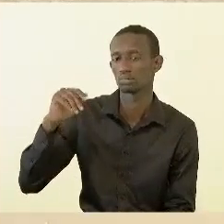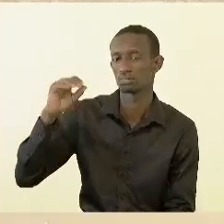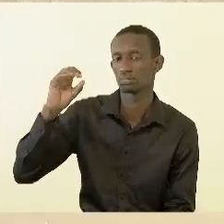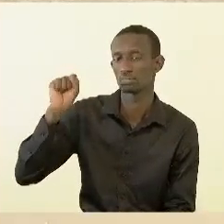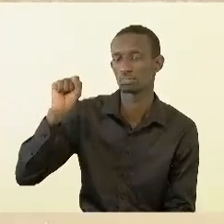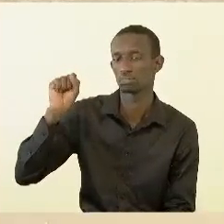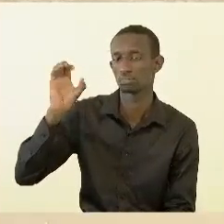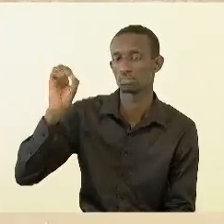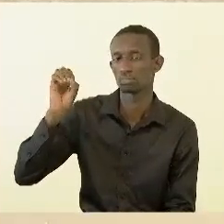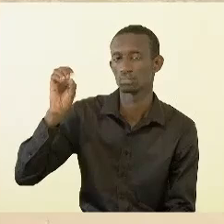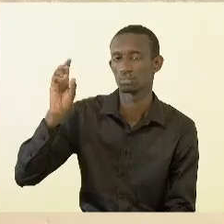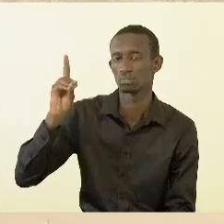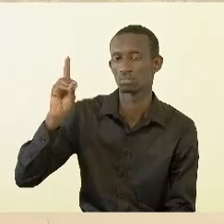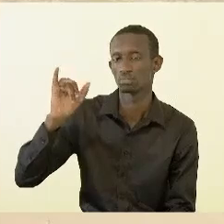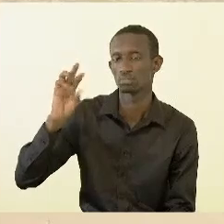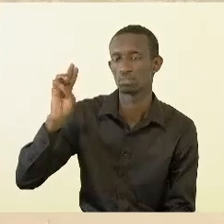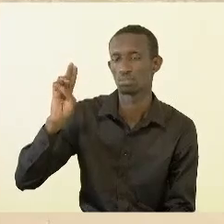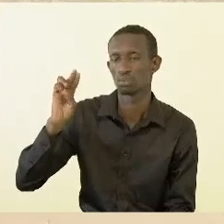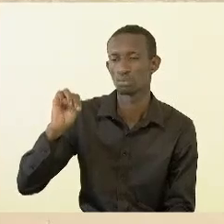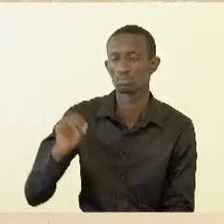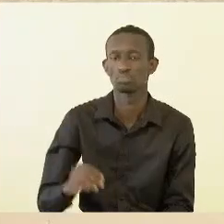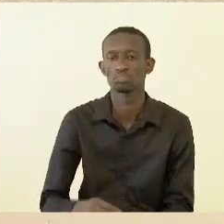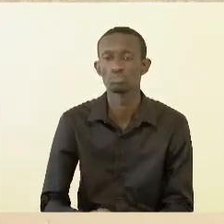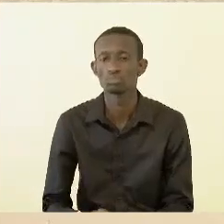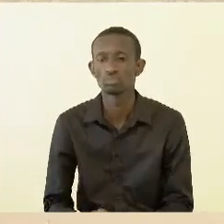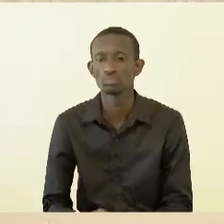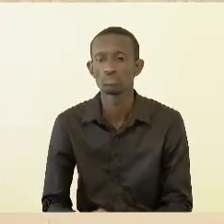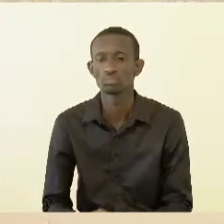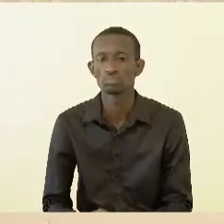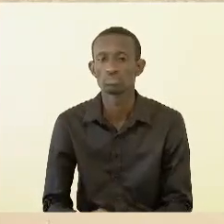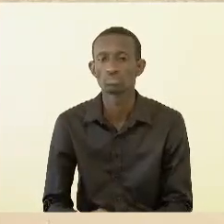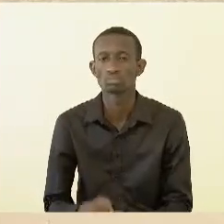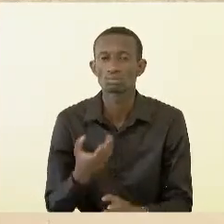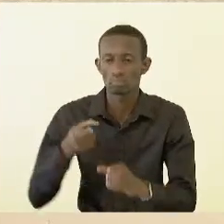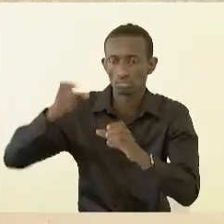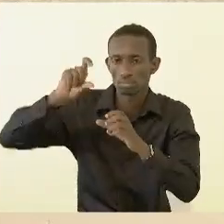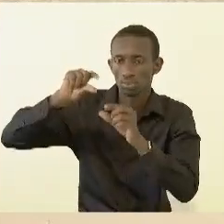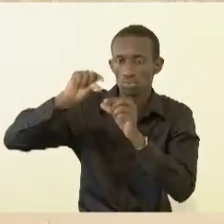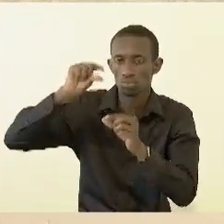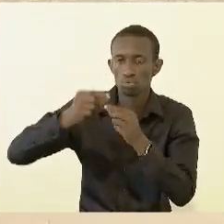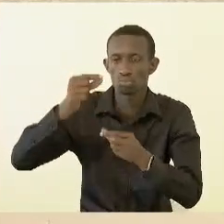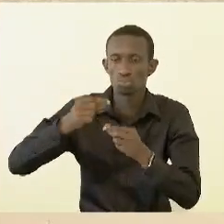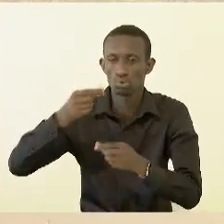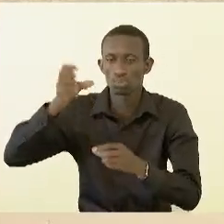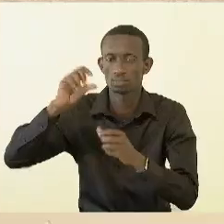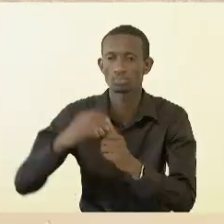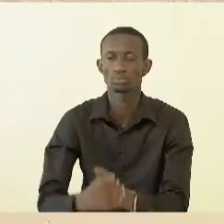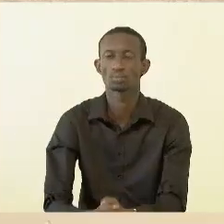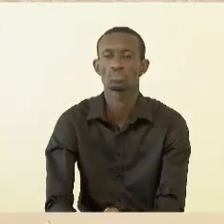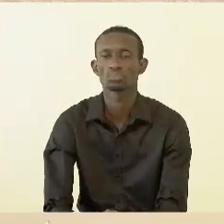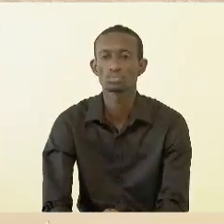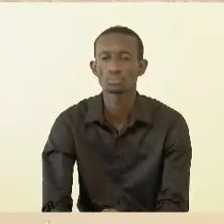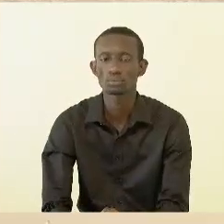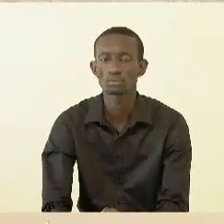just going to use. And then I just put it over here in the test tube. And